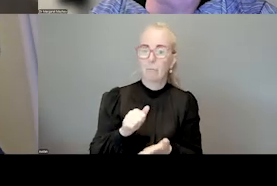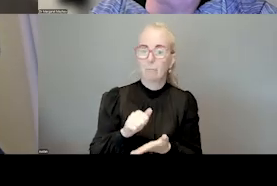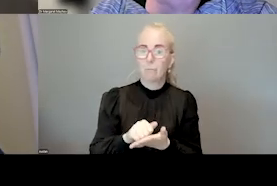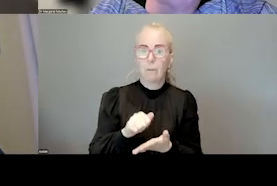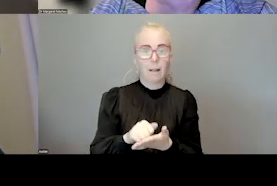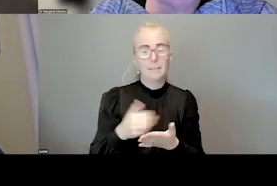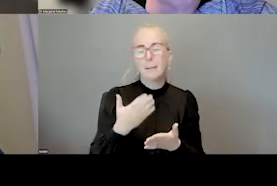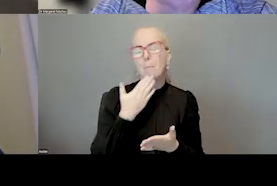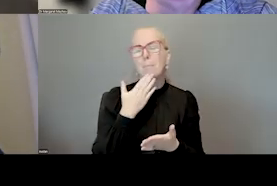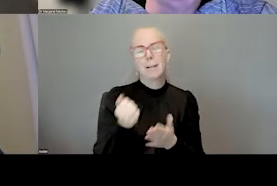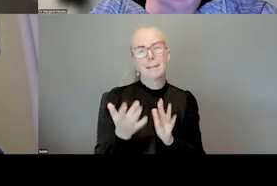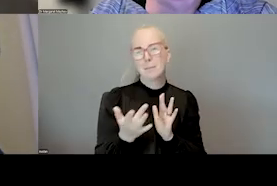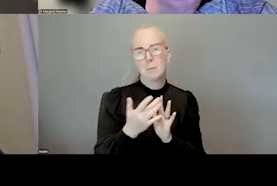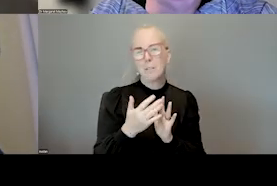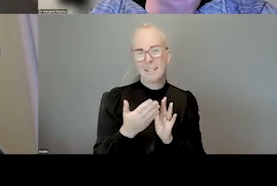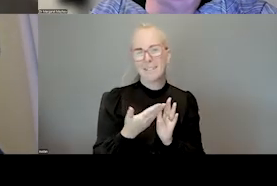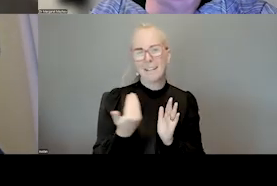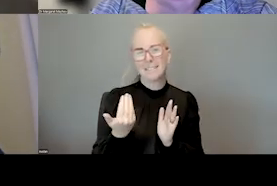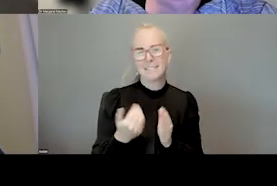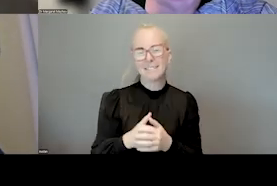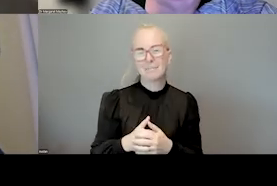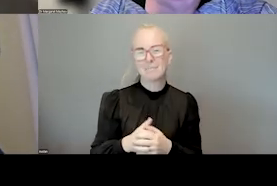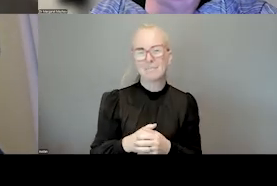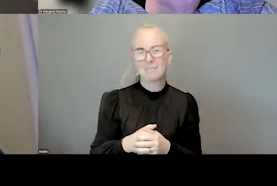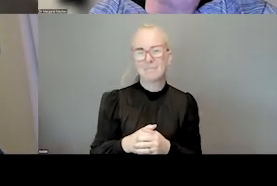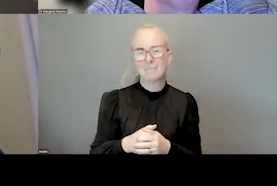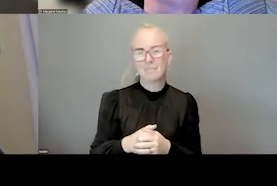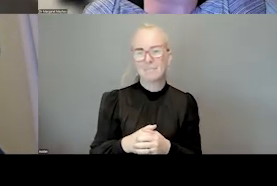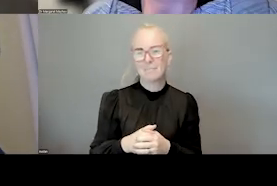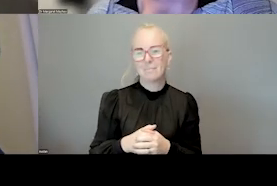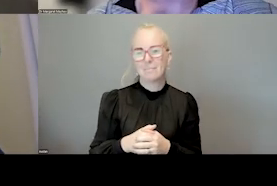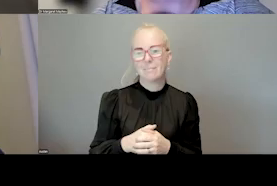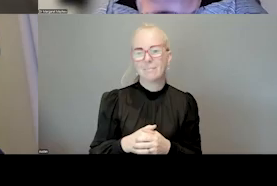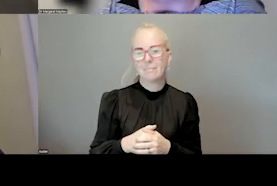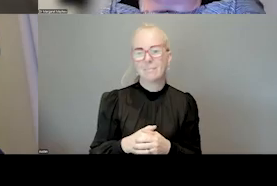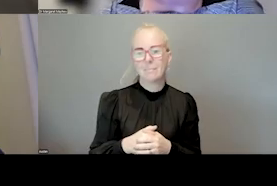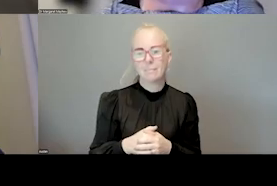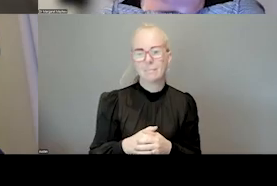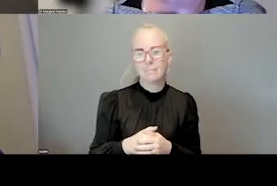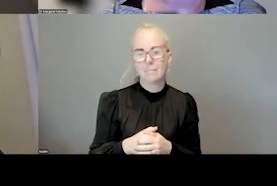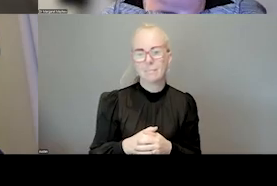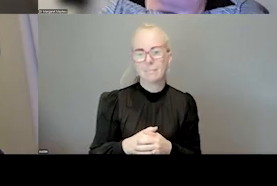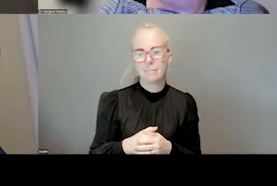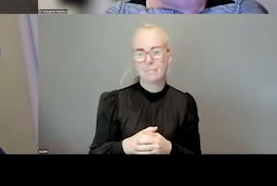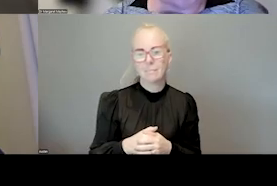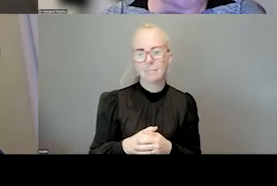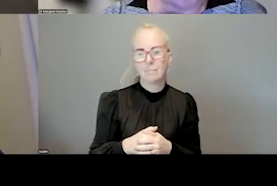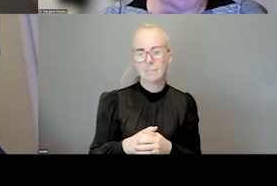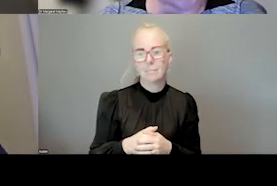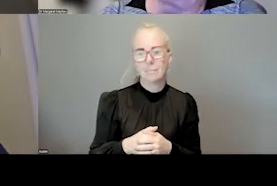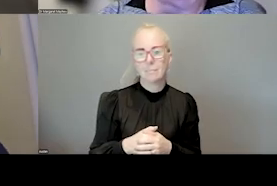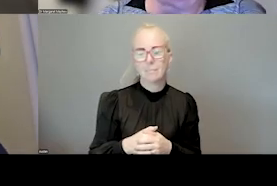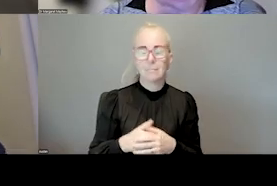please contact us. It's often, a cliche. I think a lot of arts companies they'll be like, contact us,